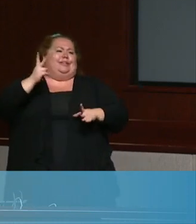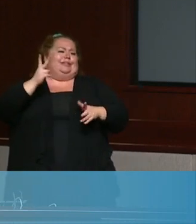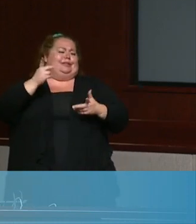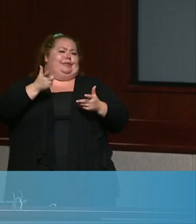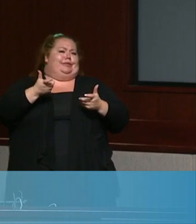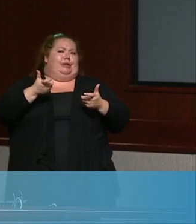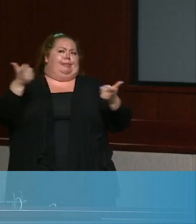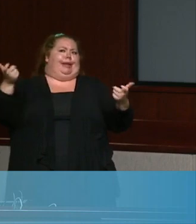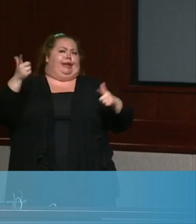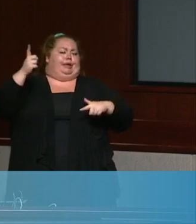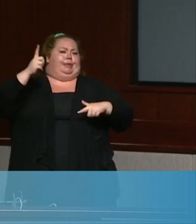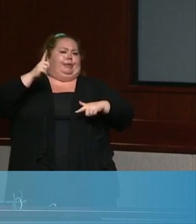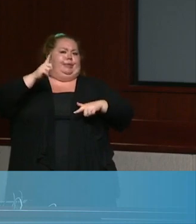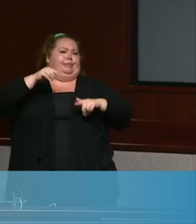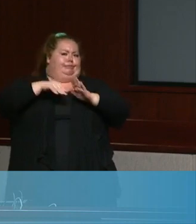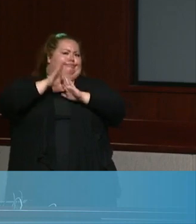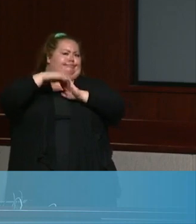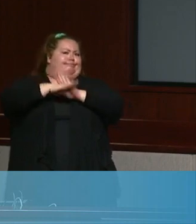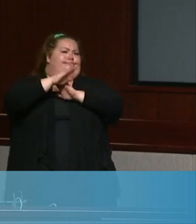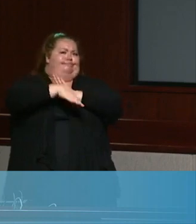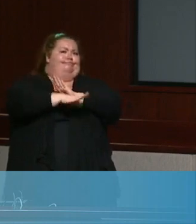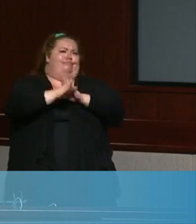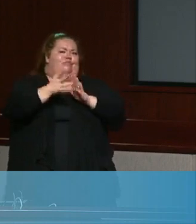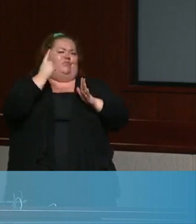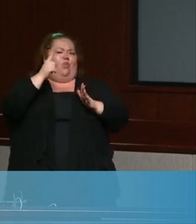testing positivity in the immediate future.